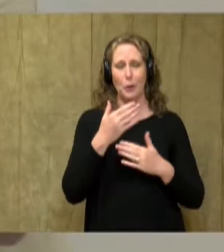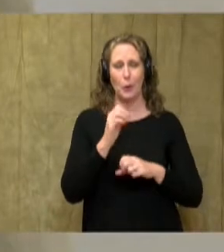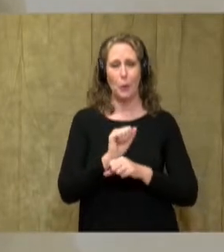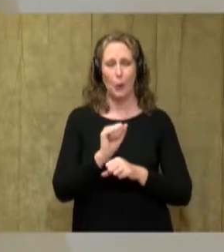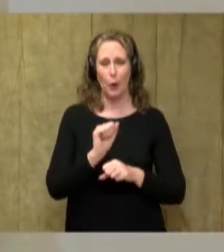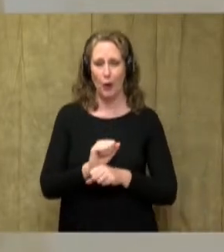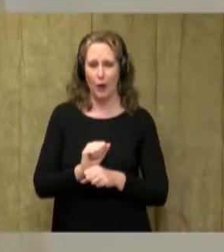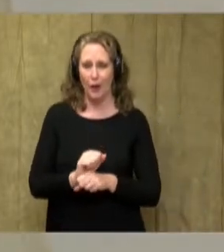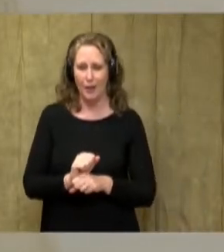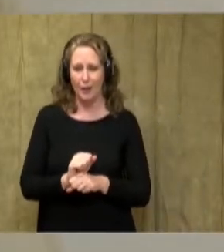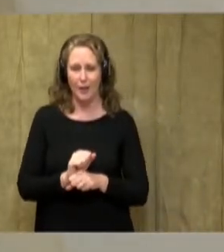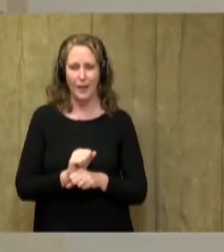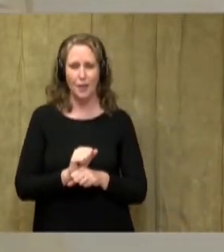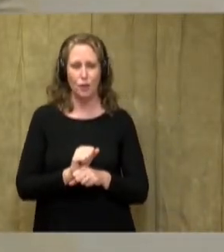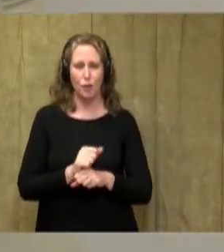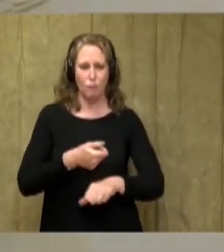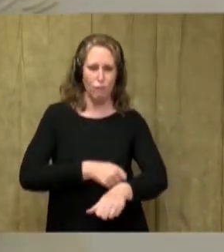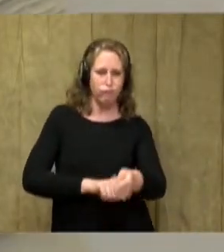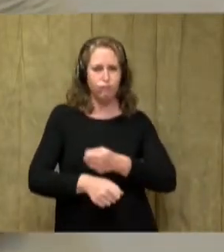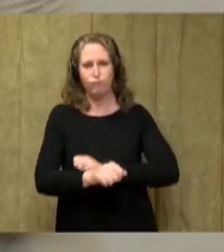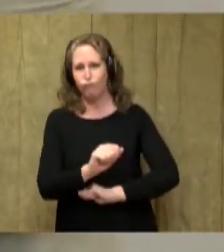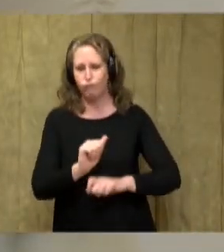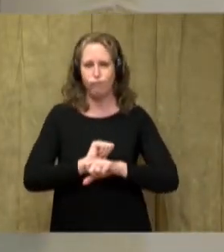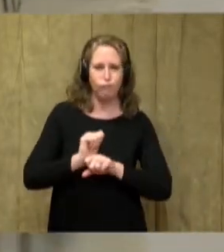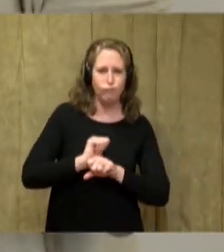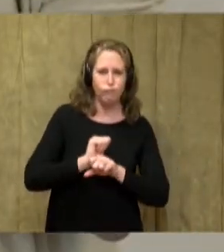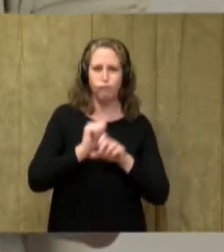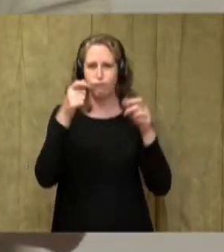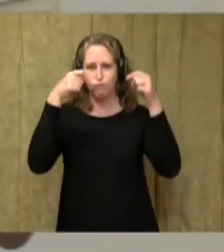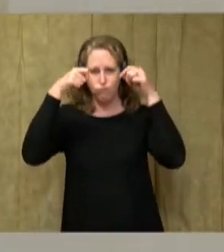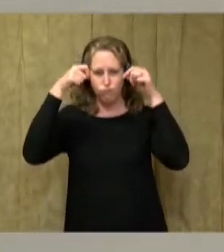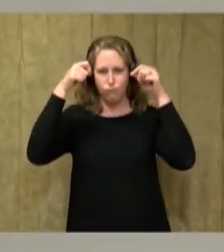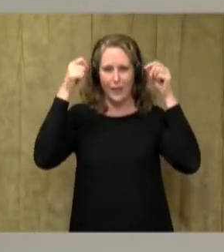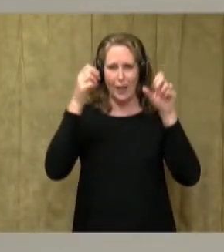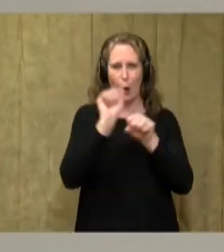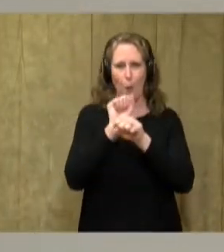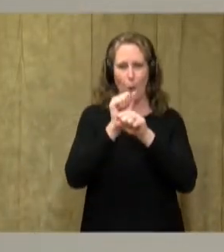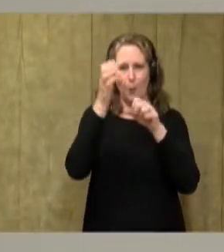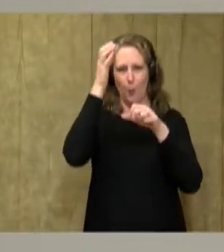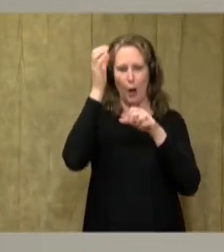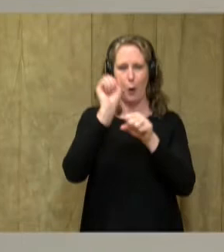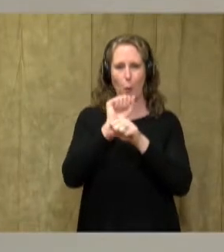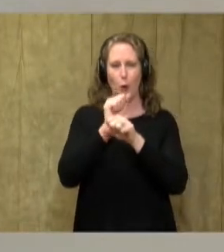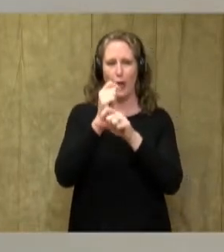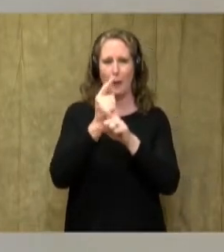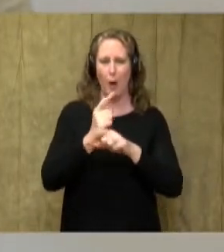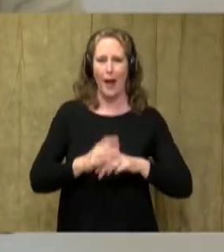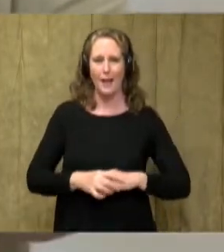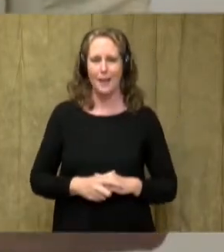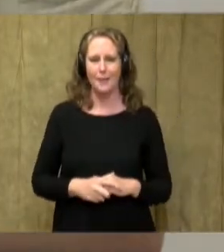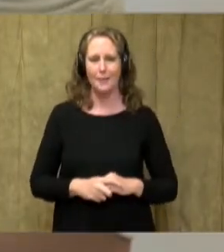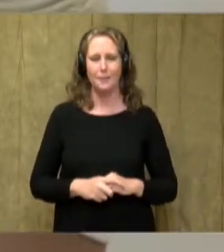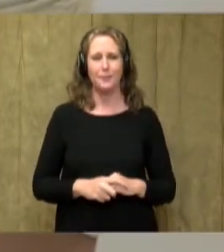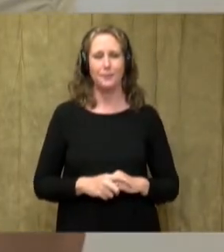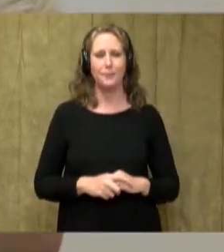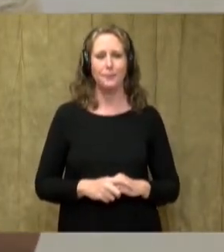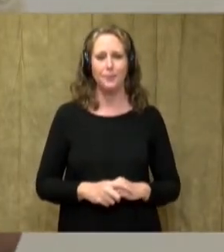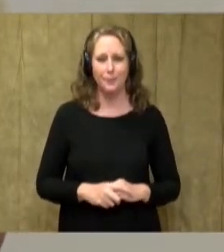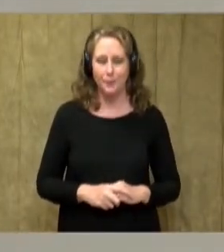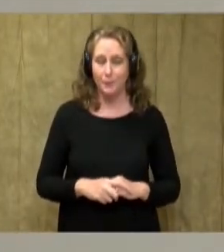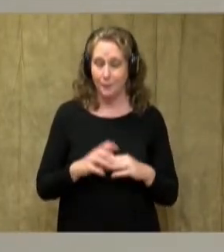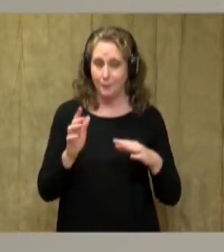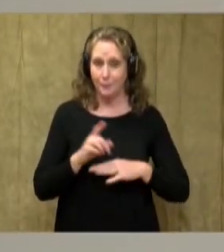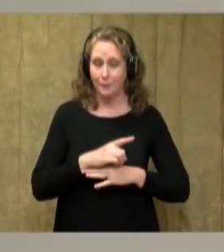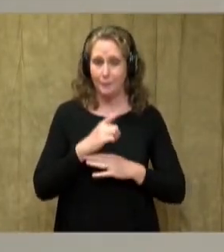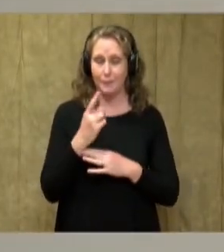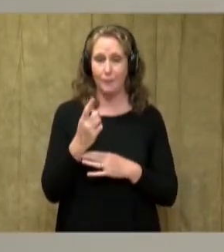right, I just wanted to kind of get our brains going a little bit this morning before we got started. I hope you enjoyed those riddles. All right, so